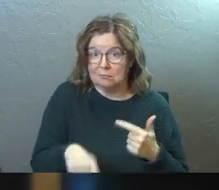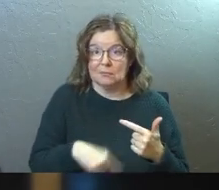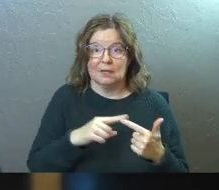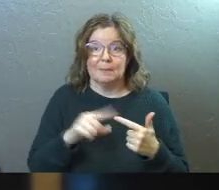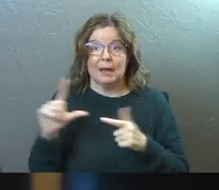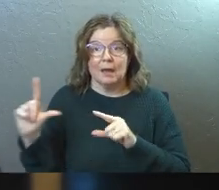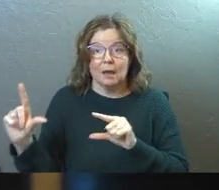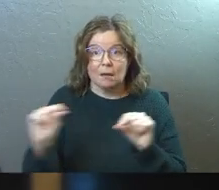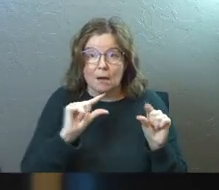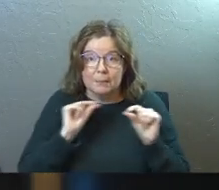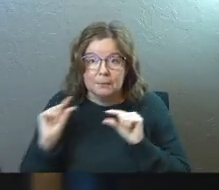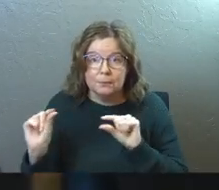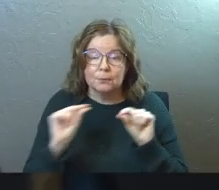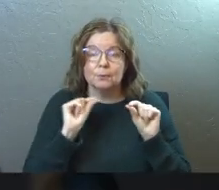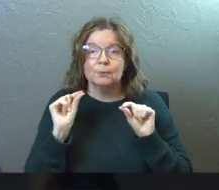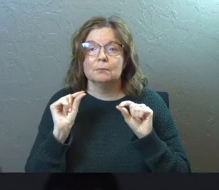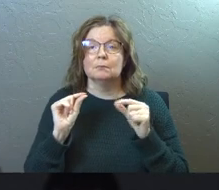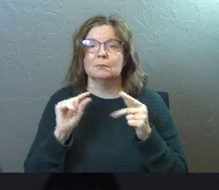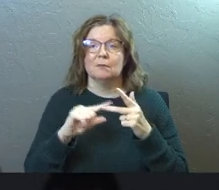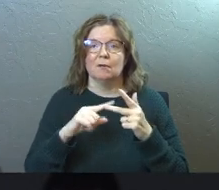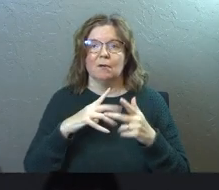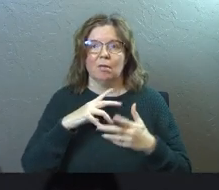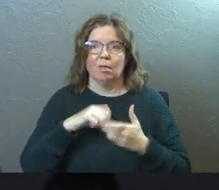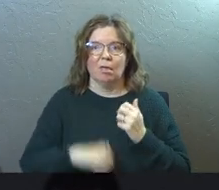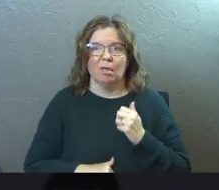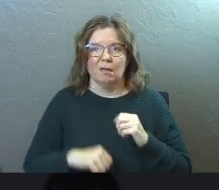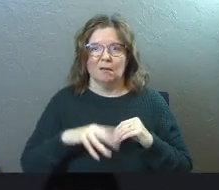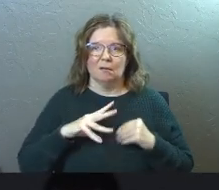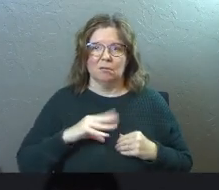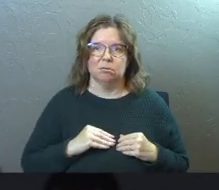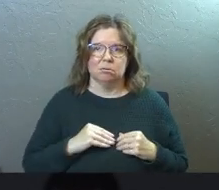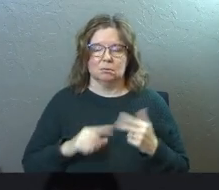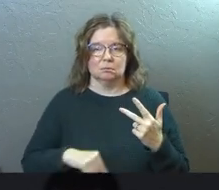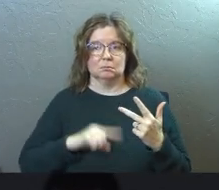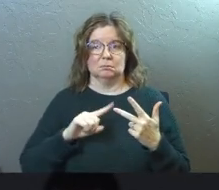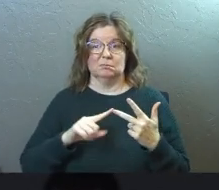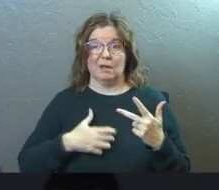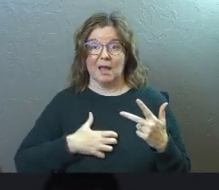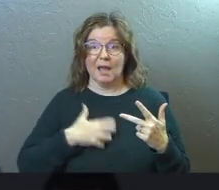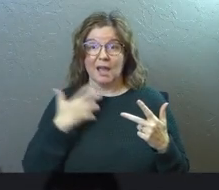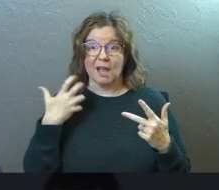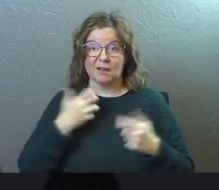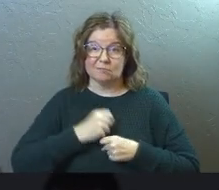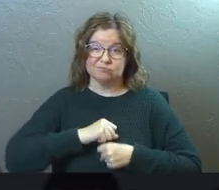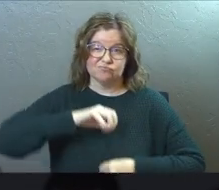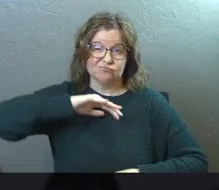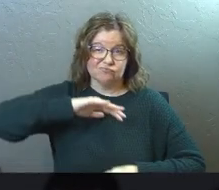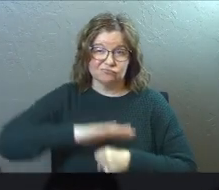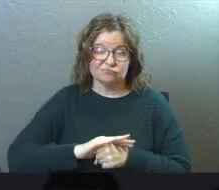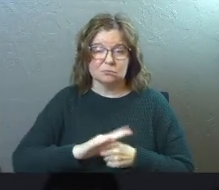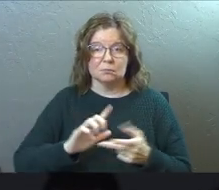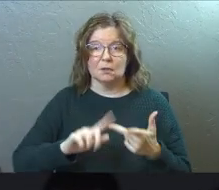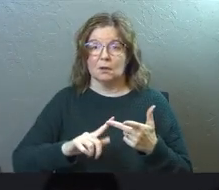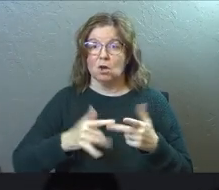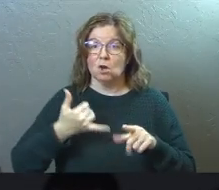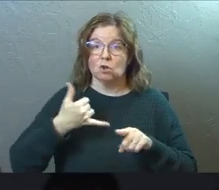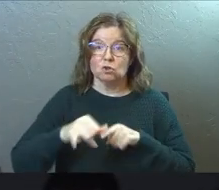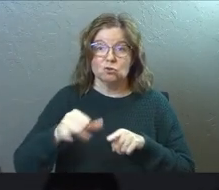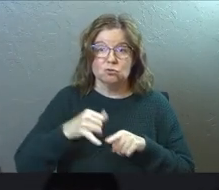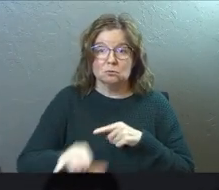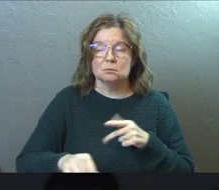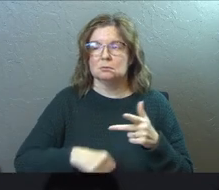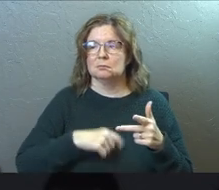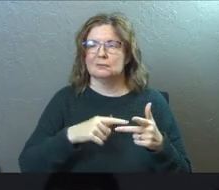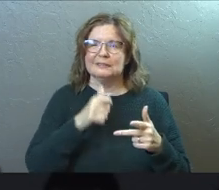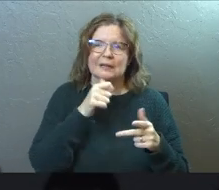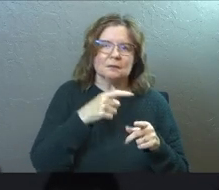it's gossip and language that tears people down instead of lifts them up. Maybe it's anger and rage. Maybe it's curses, again, tearing people down with that,